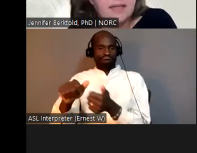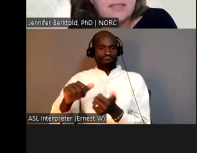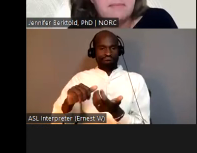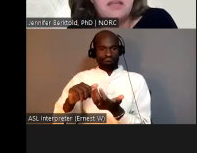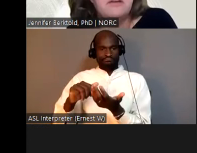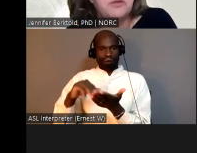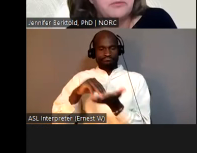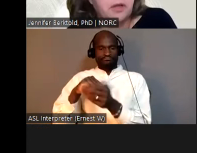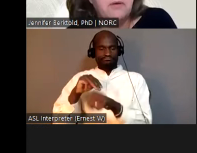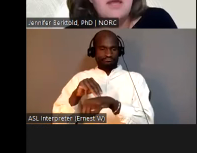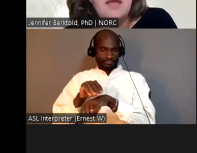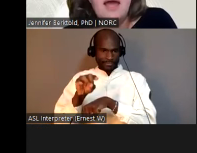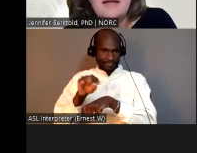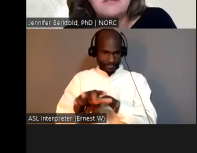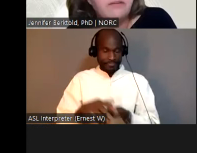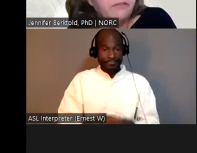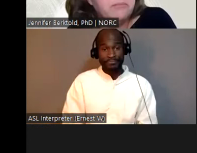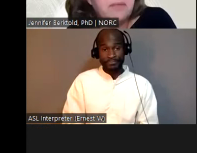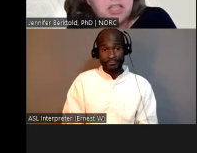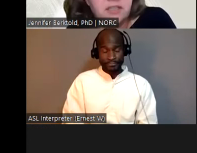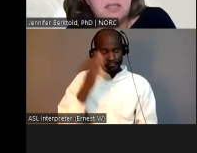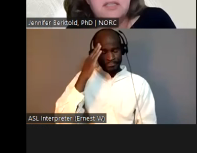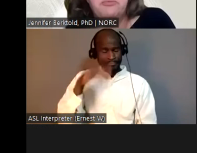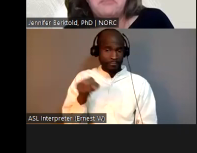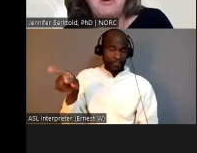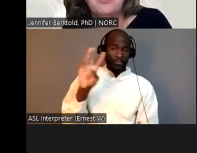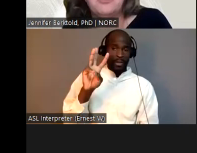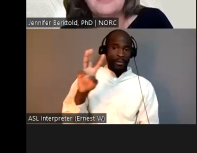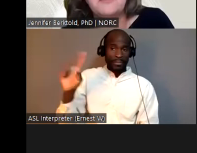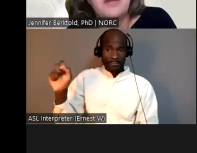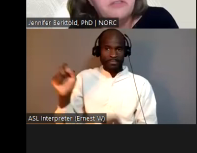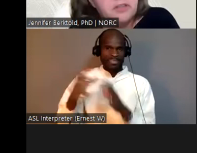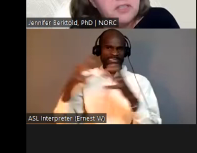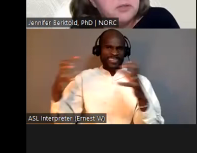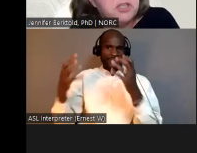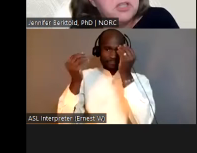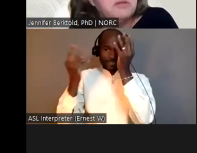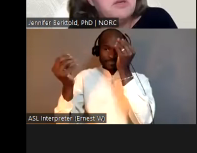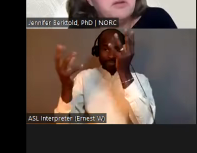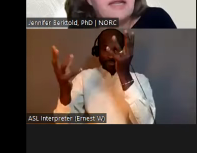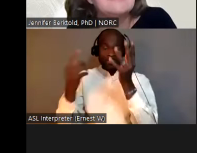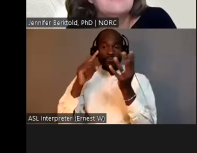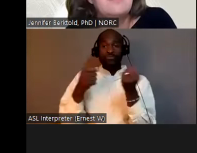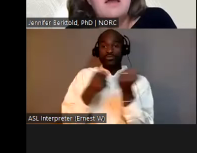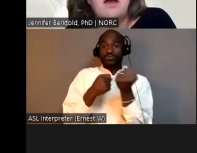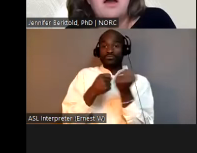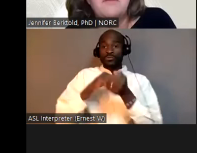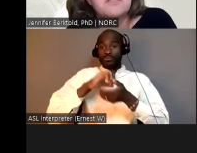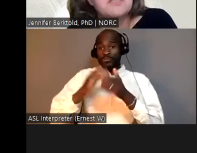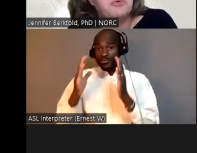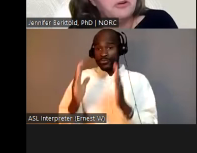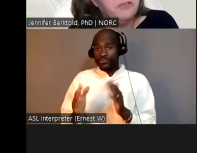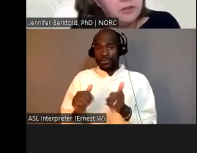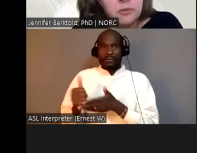website, as many of you know, has a lot of information to support partners in their efforts to reach their communities.